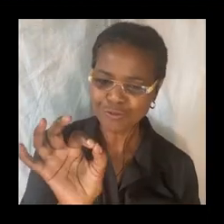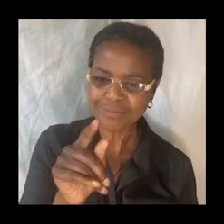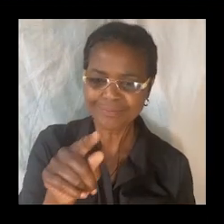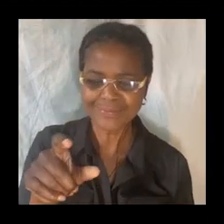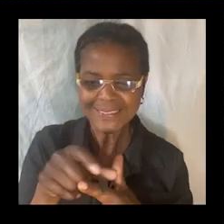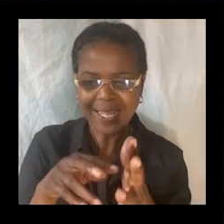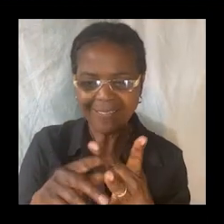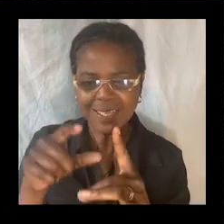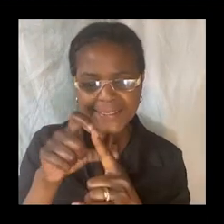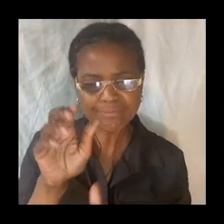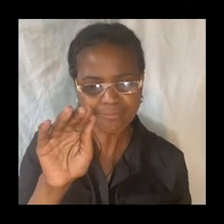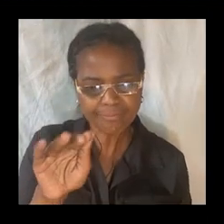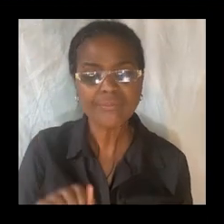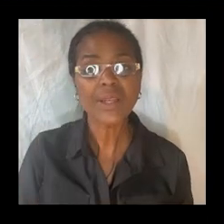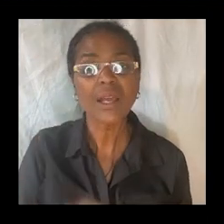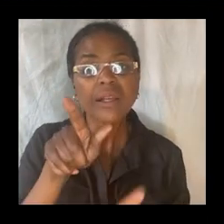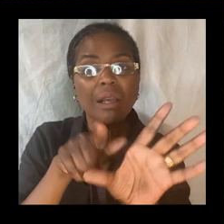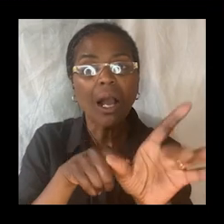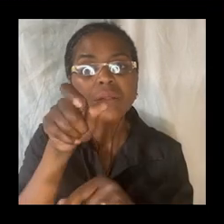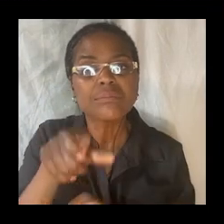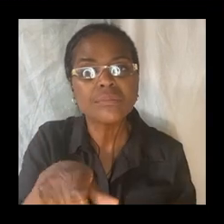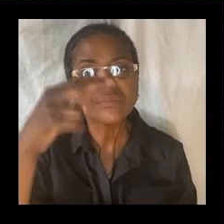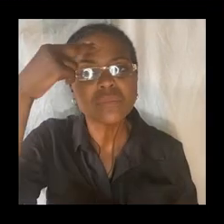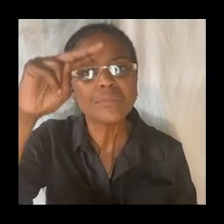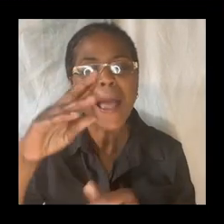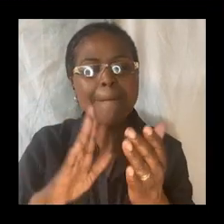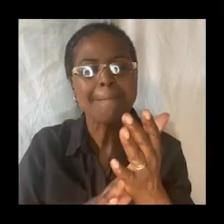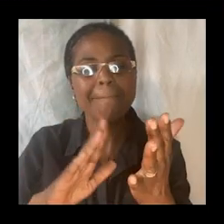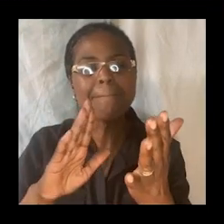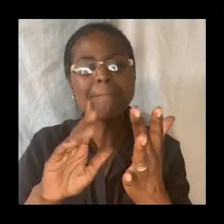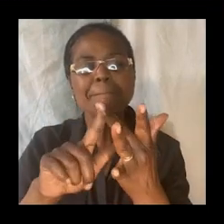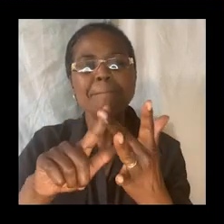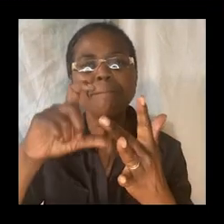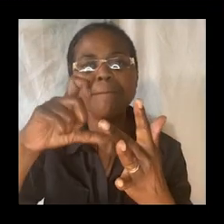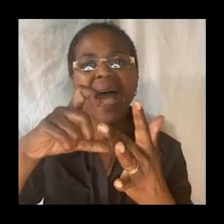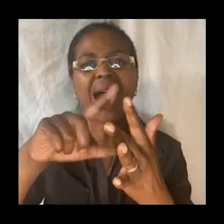David, the young protagonist, Michael, he's 10 years old.